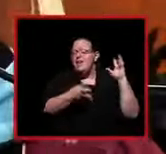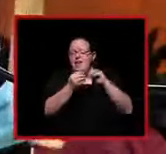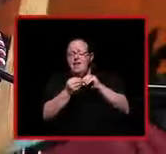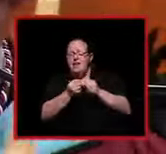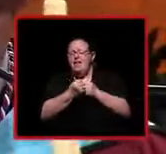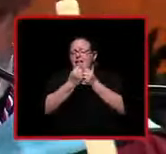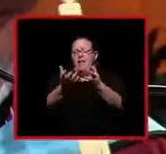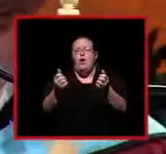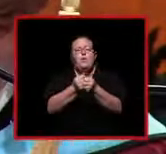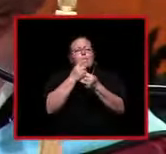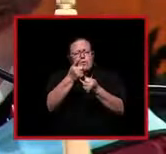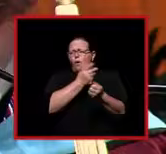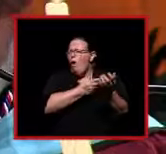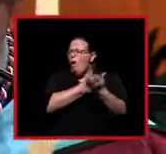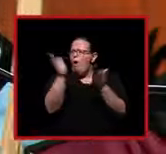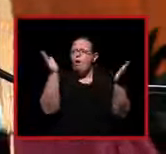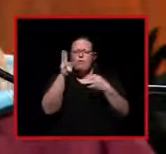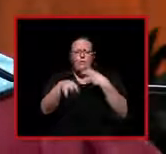with you out into the world.